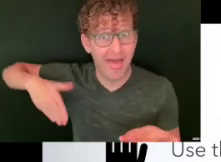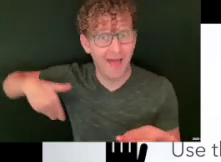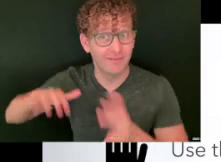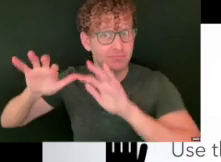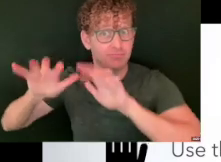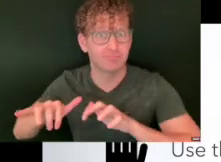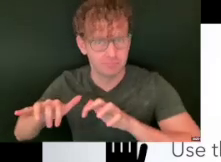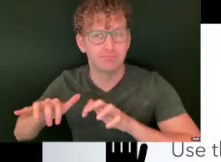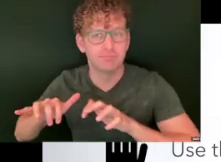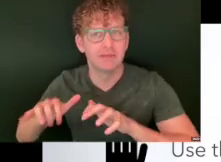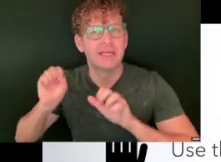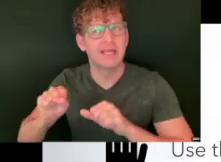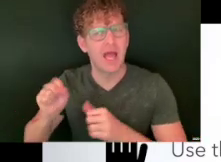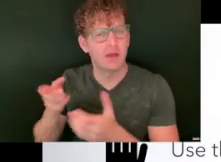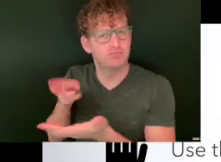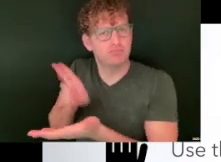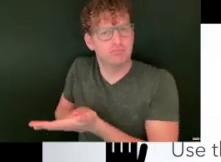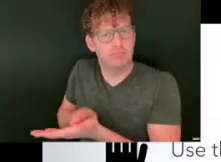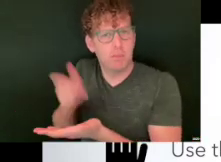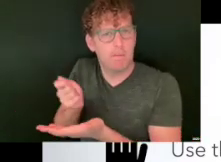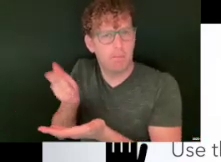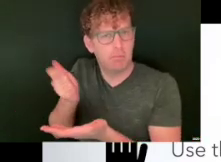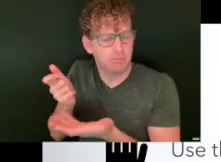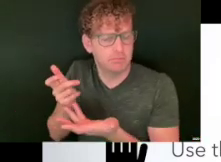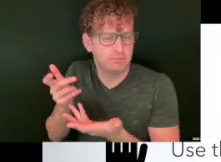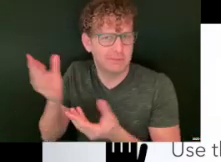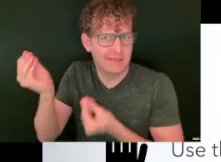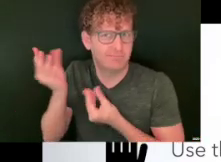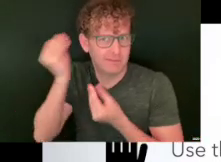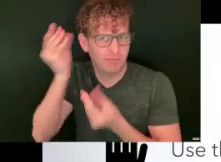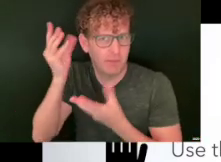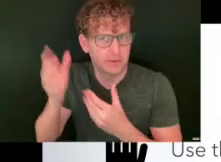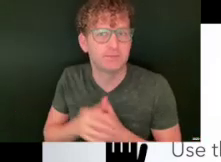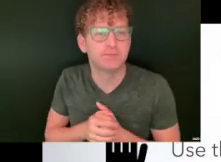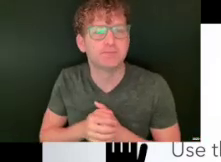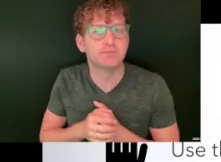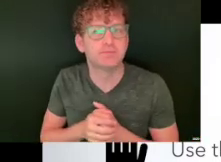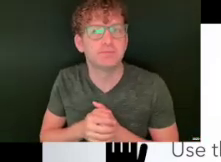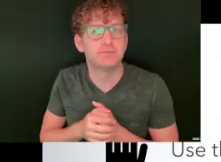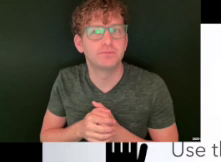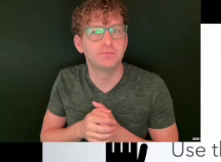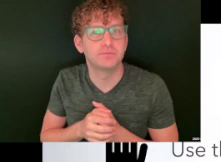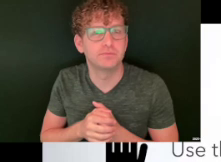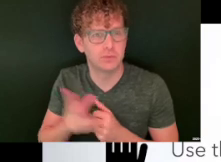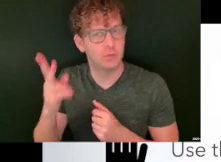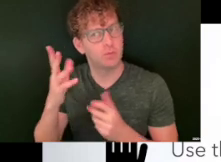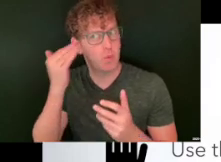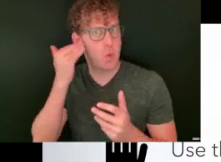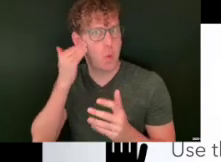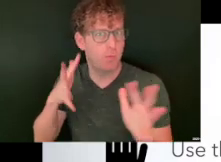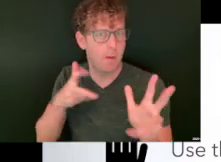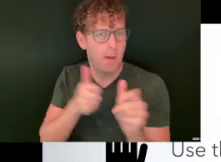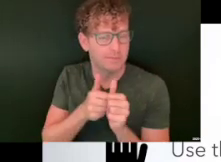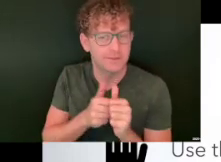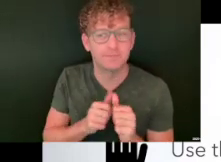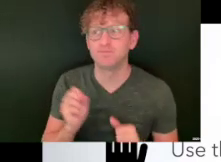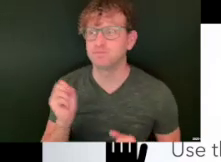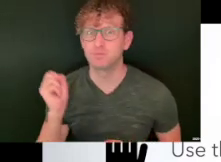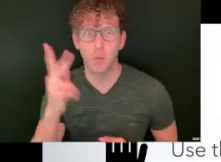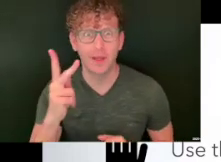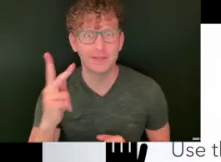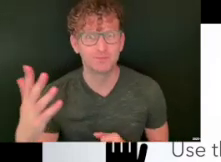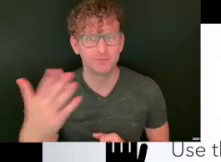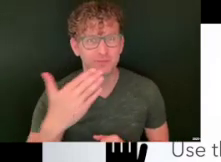again, that was about 2 weeks, and the amount of vouchers was reduced from 1,500 to 1,000. Just trying